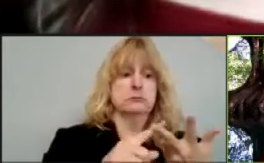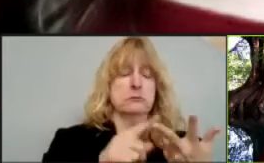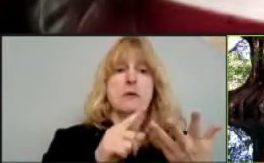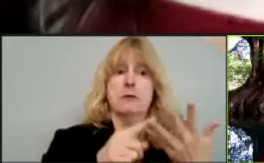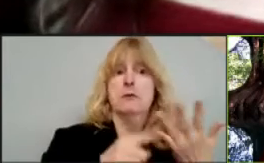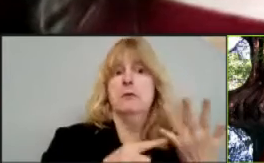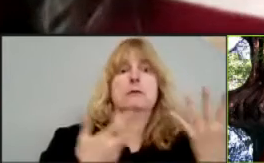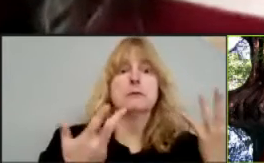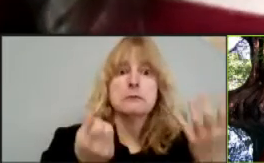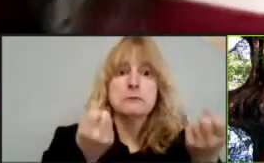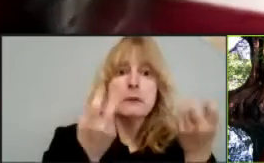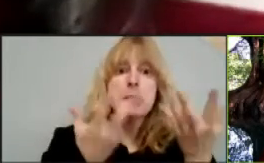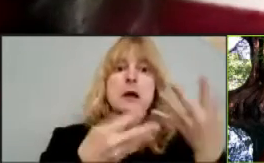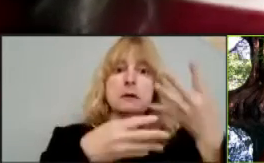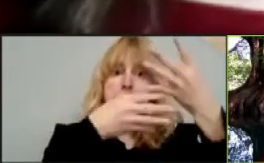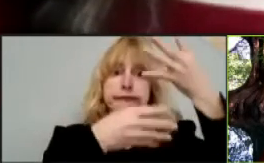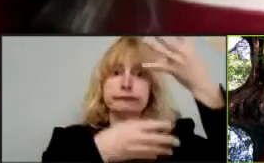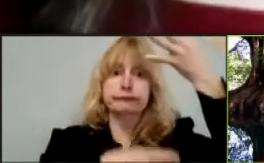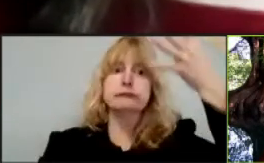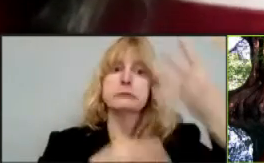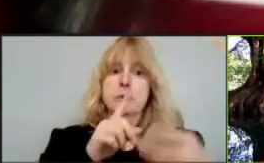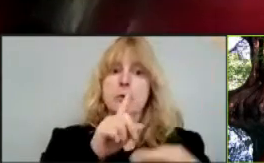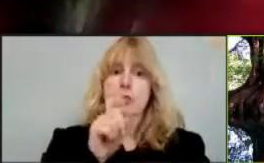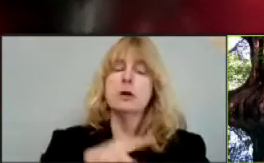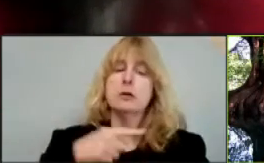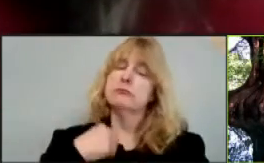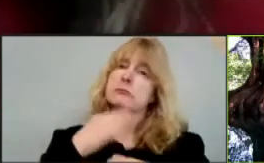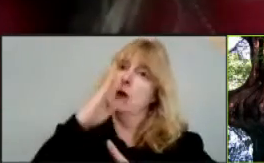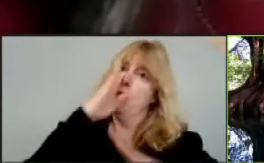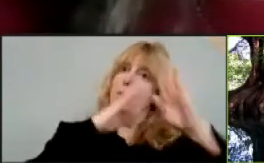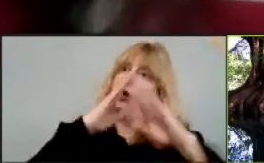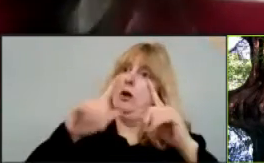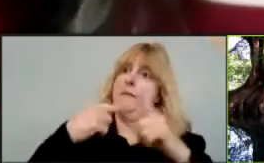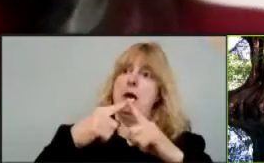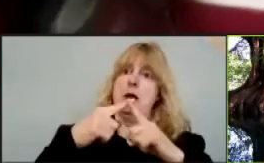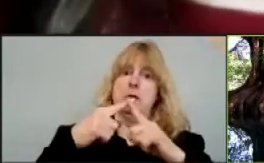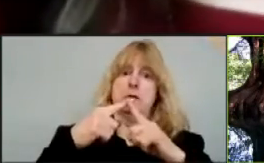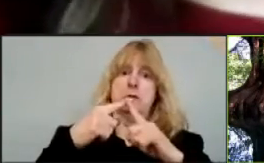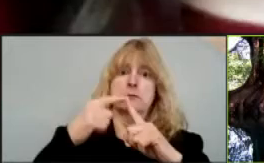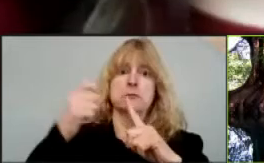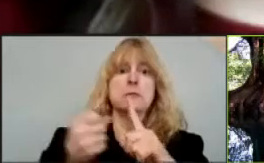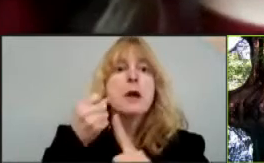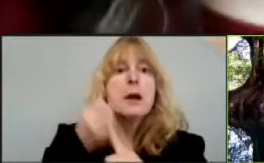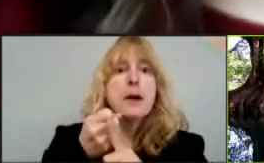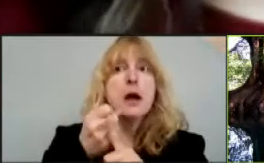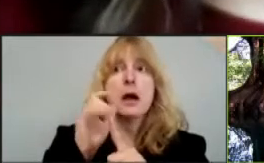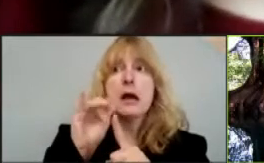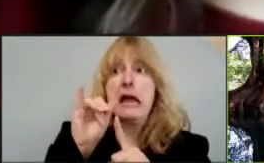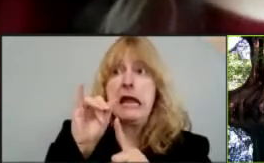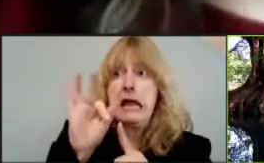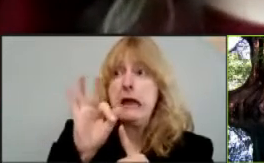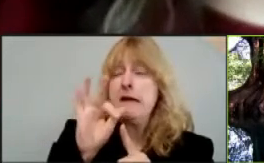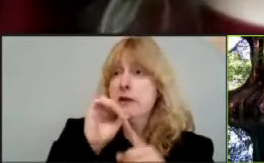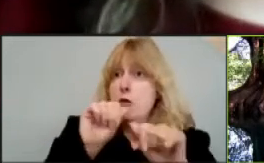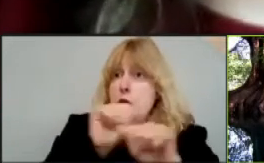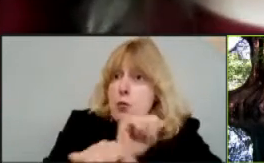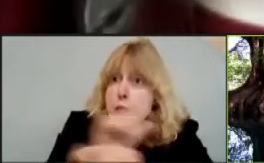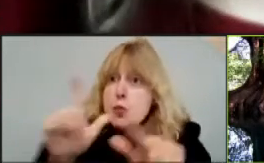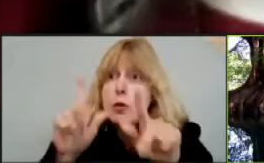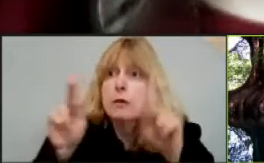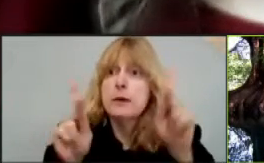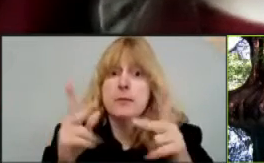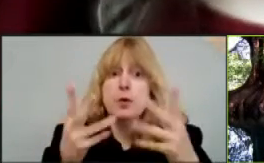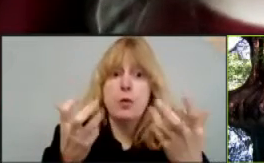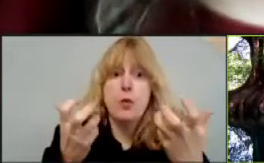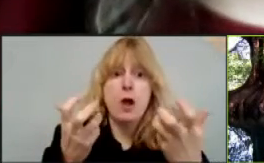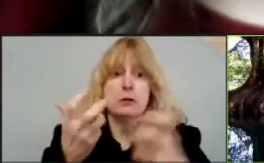I worry about the impact if not everyone participates, but quite frankly, I have this little